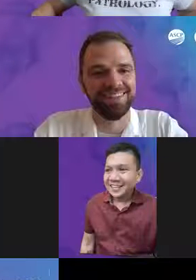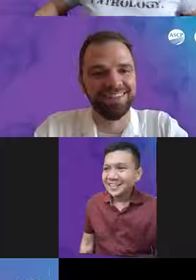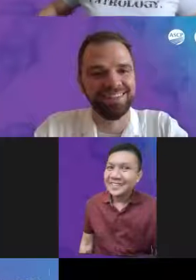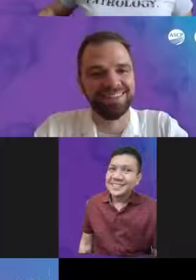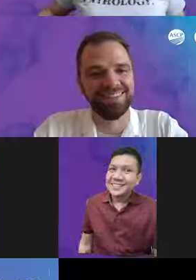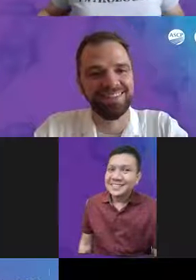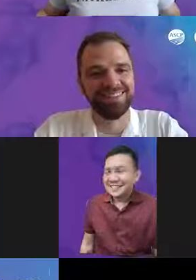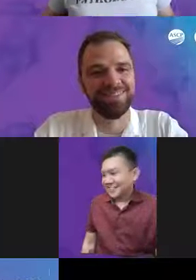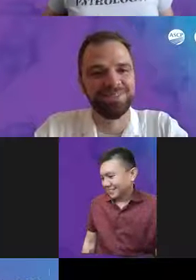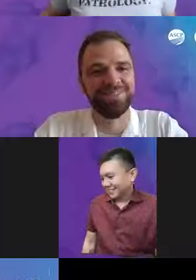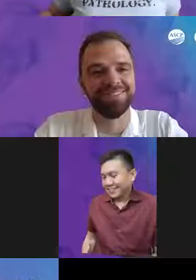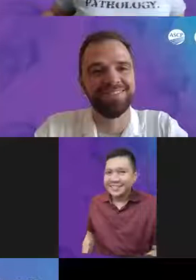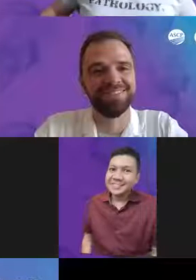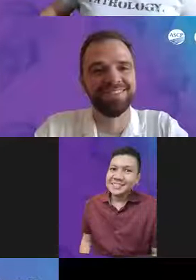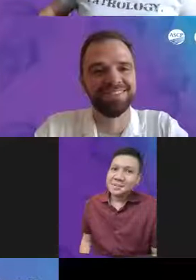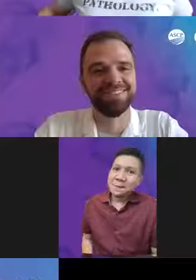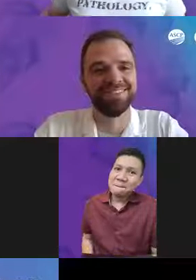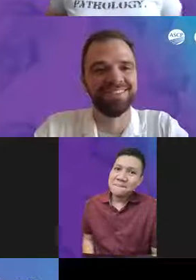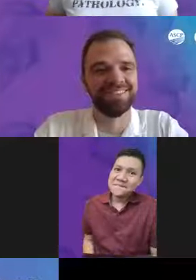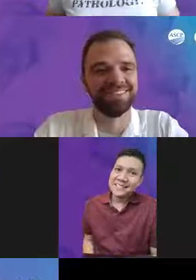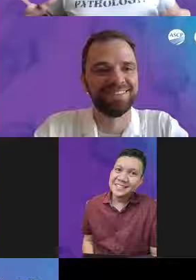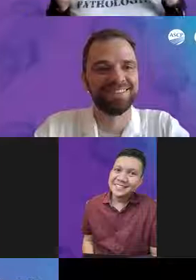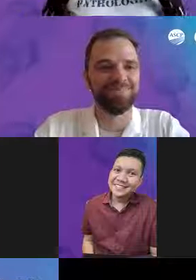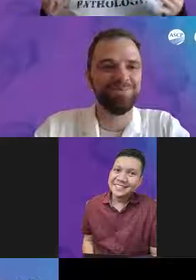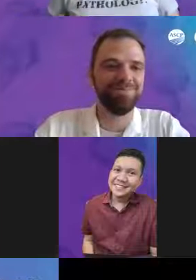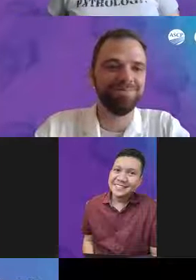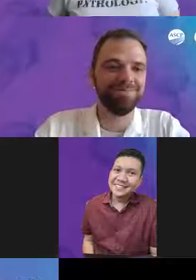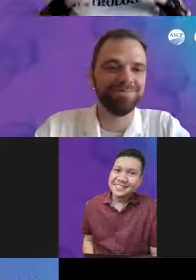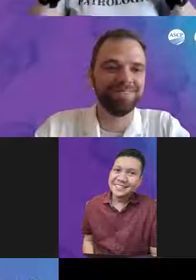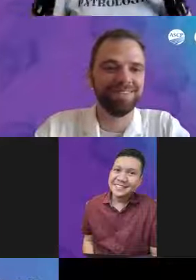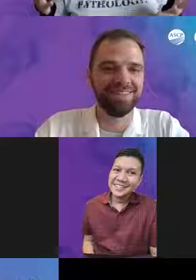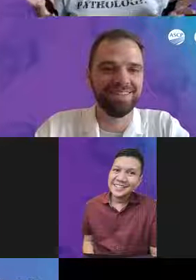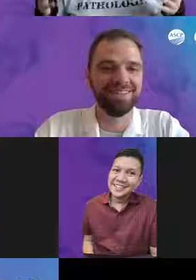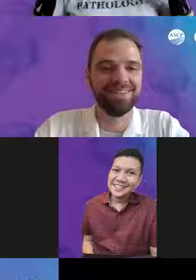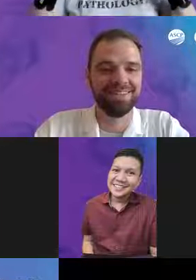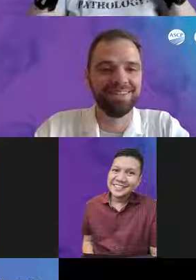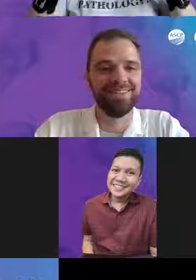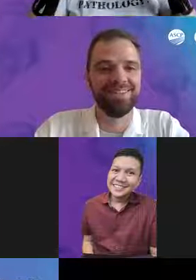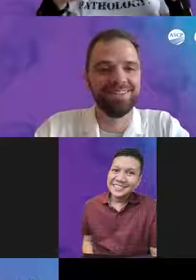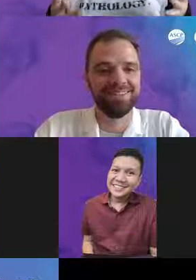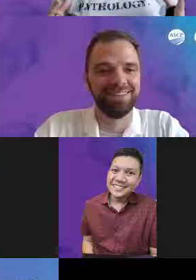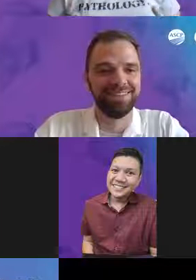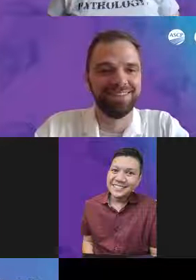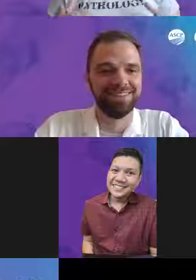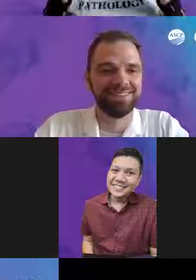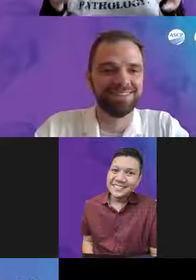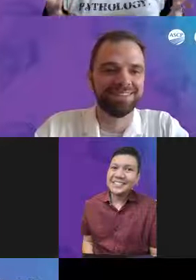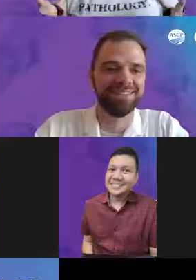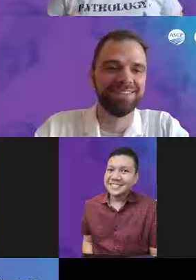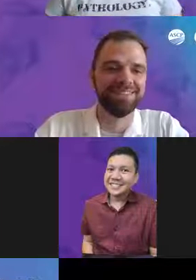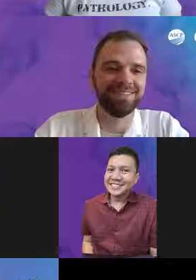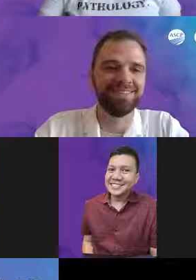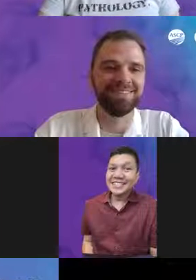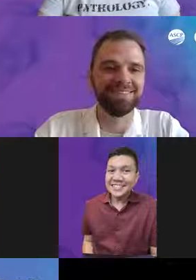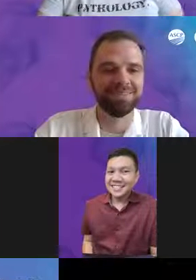I love it when, we talk about that because it's a very student centered